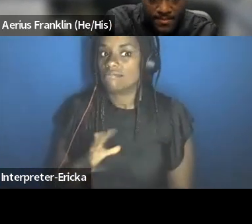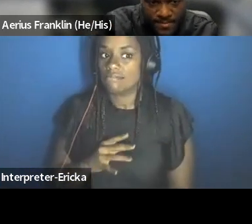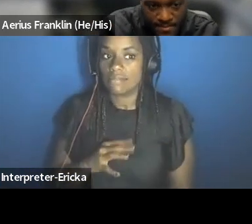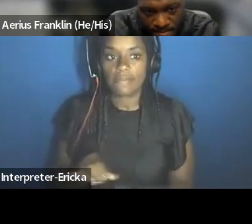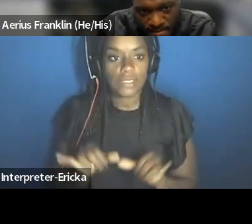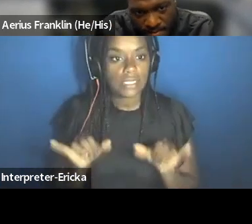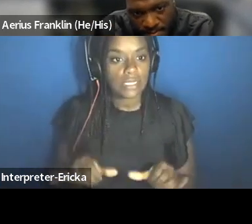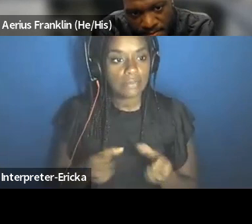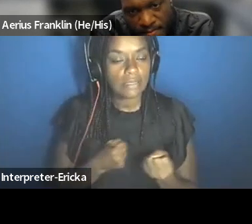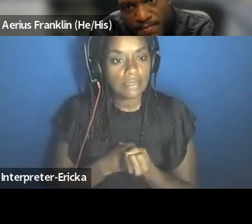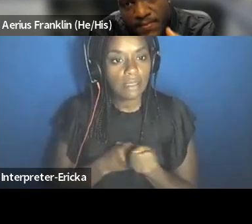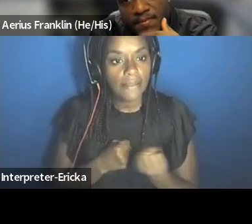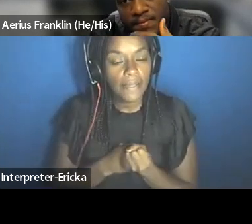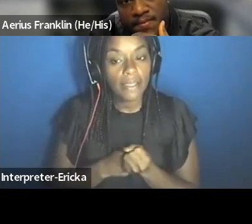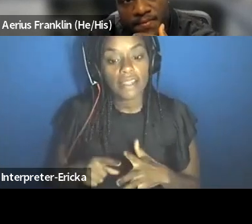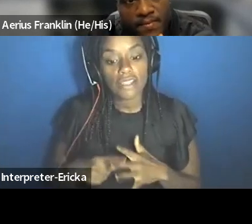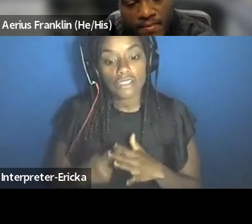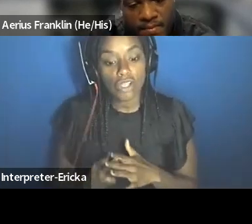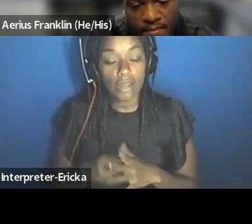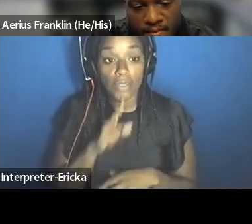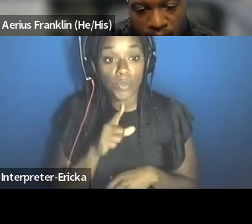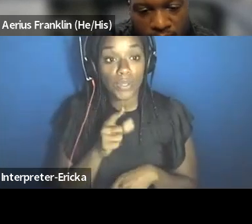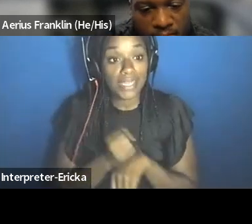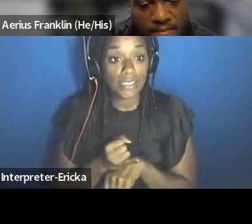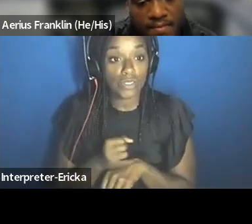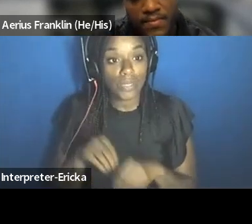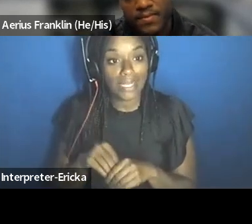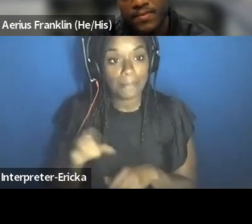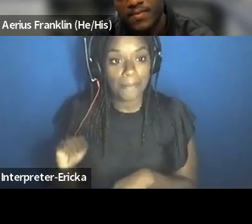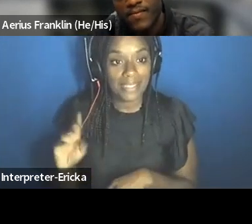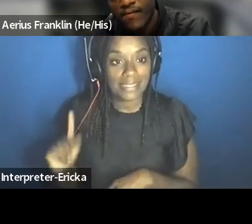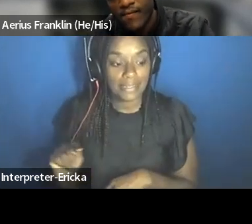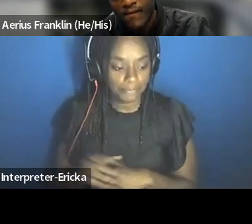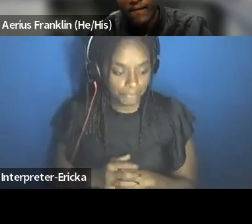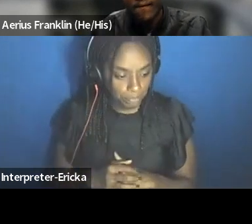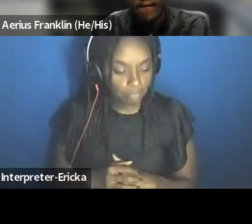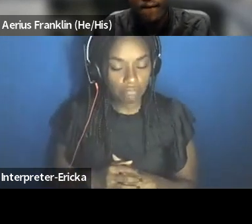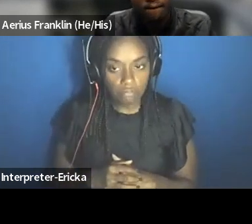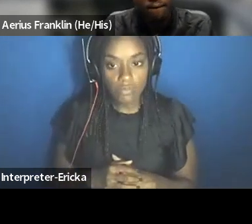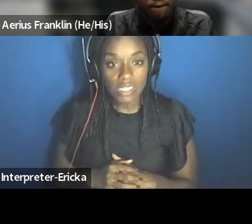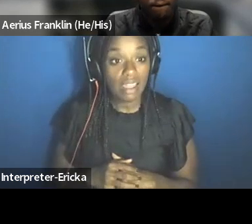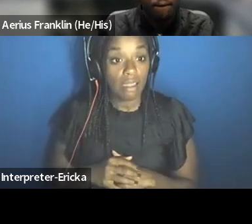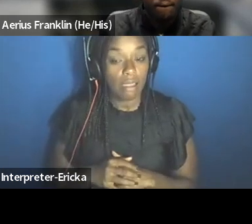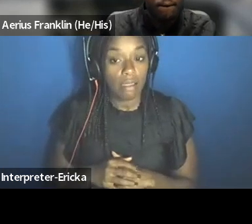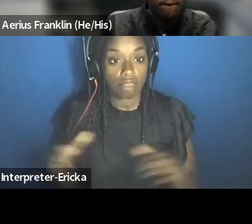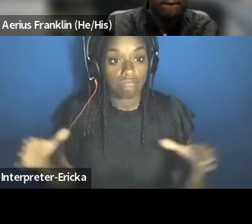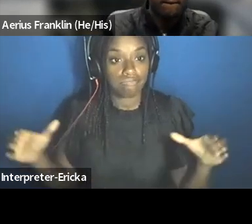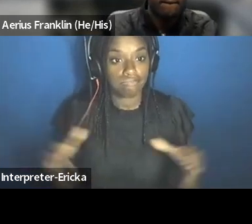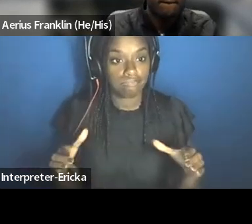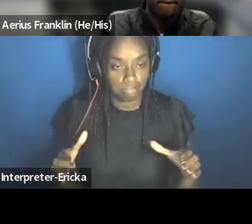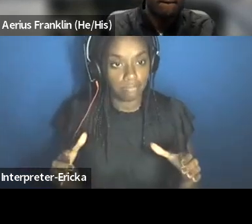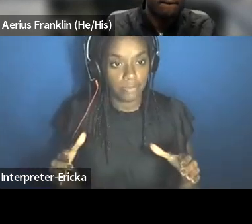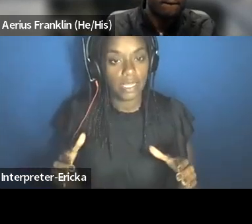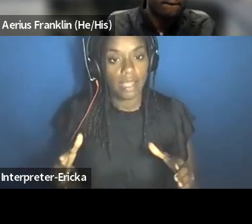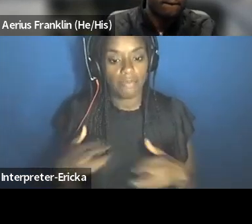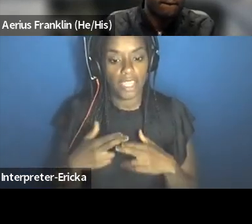do. They started at the Rural Institute in Montana, and they got us all together. They called it interdisciplinary